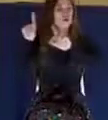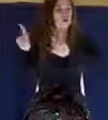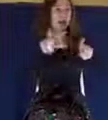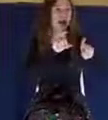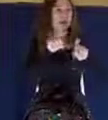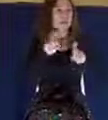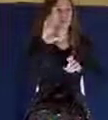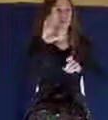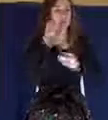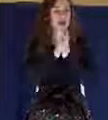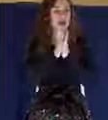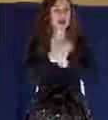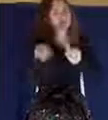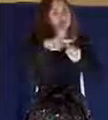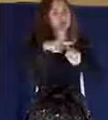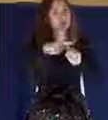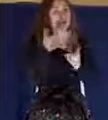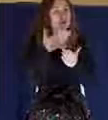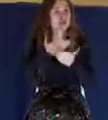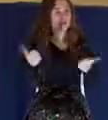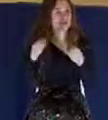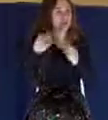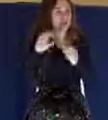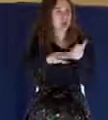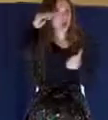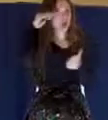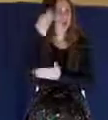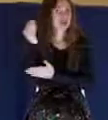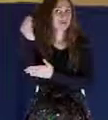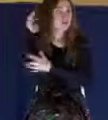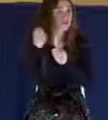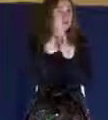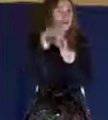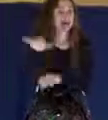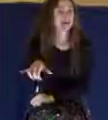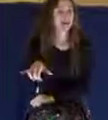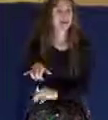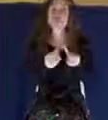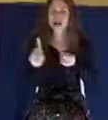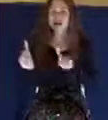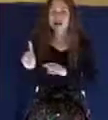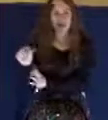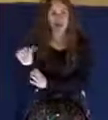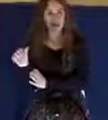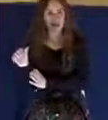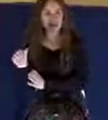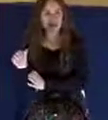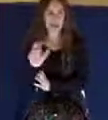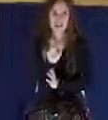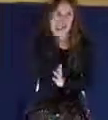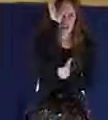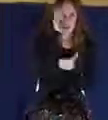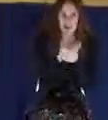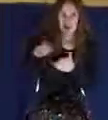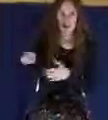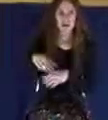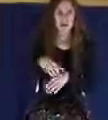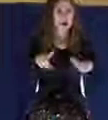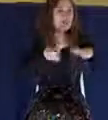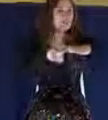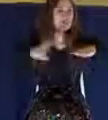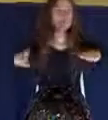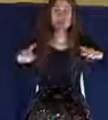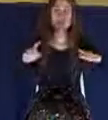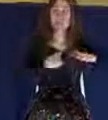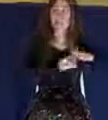things will work together for good. Here, Elimelech, he's running, and he makes a bad decision.